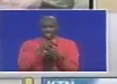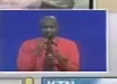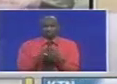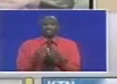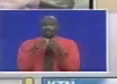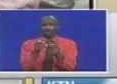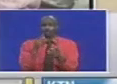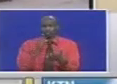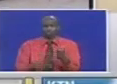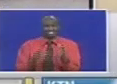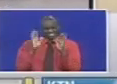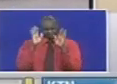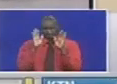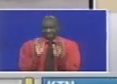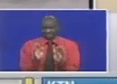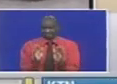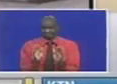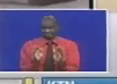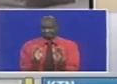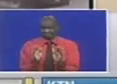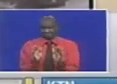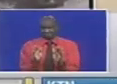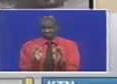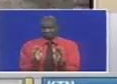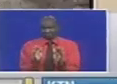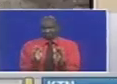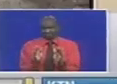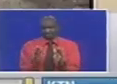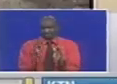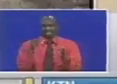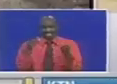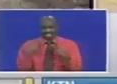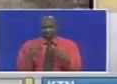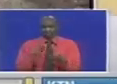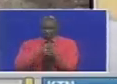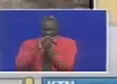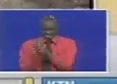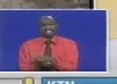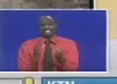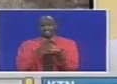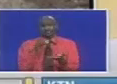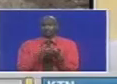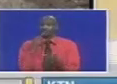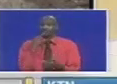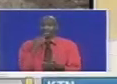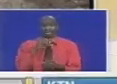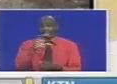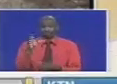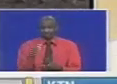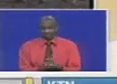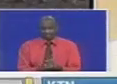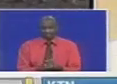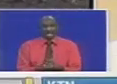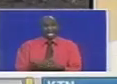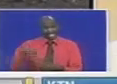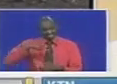is necessary to kind of reverse the situation in Turkana County. And as a